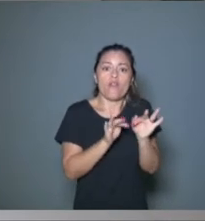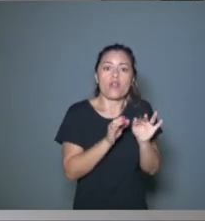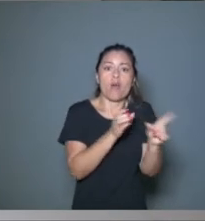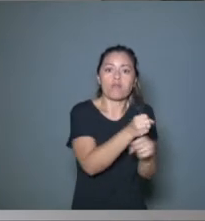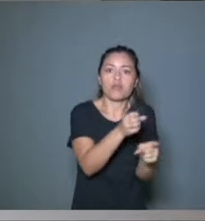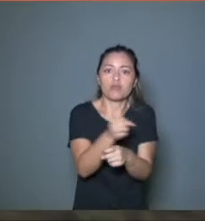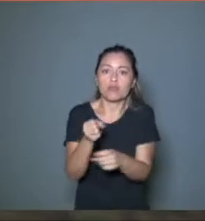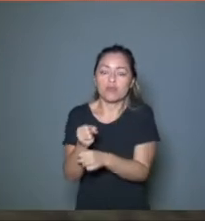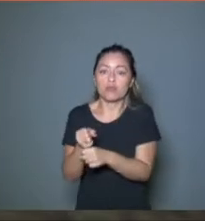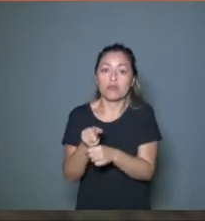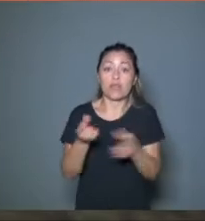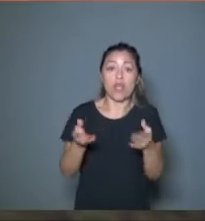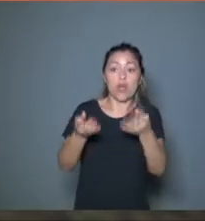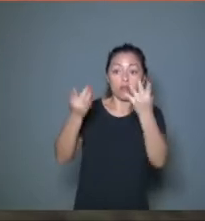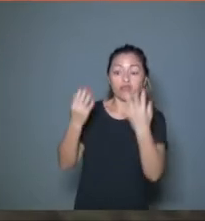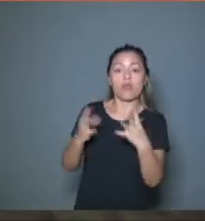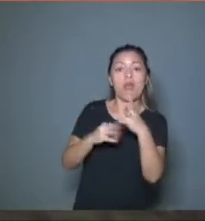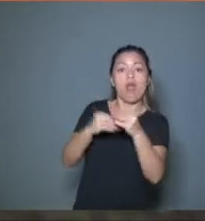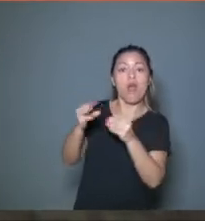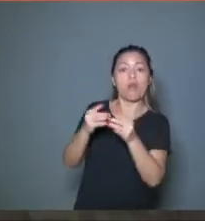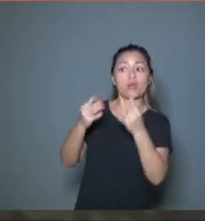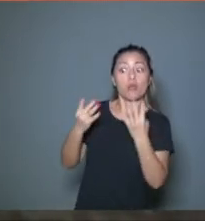concluding harvesting the soybeans.